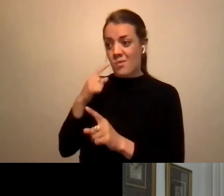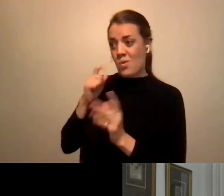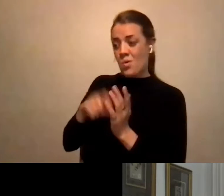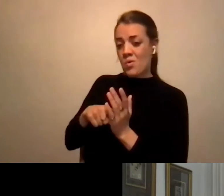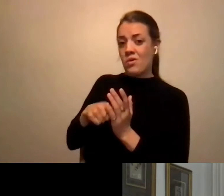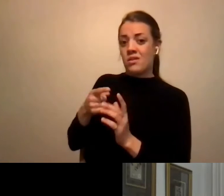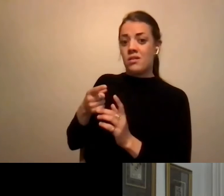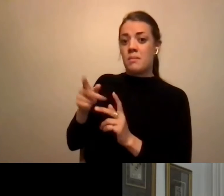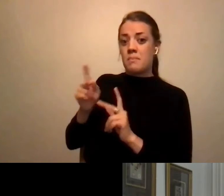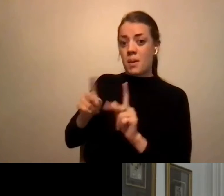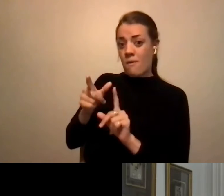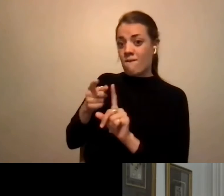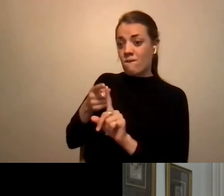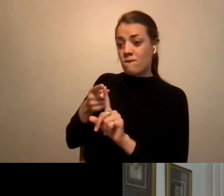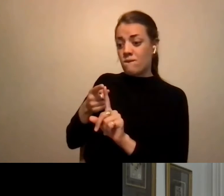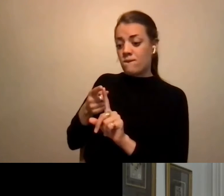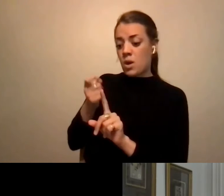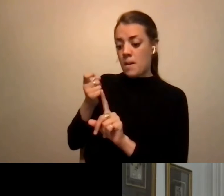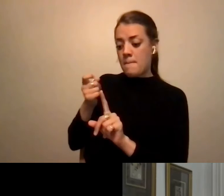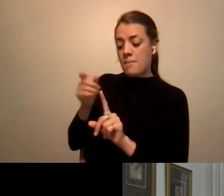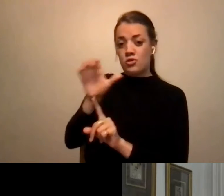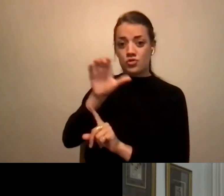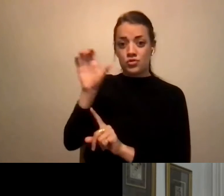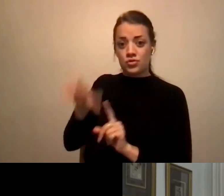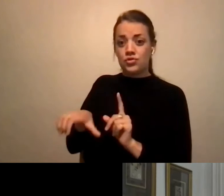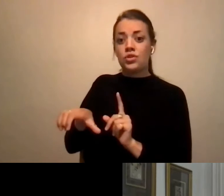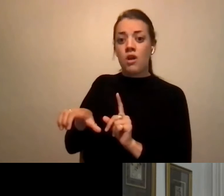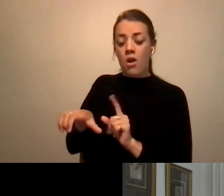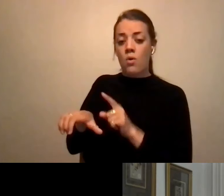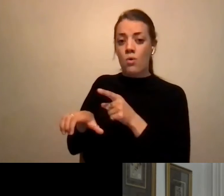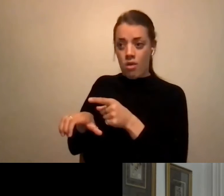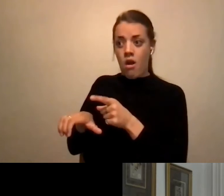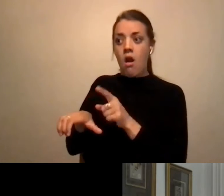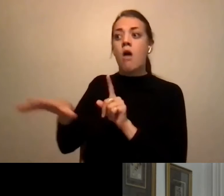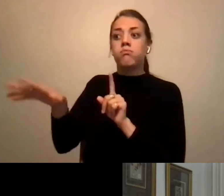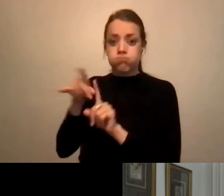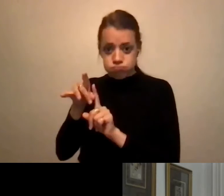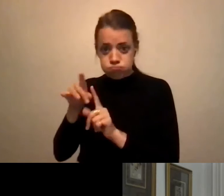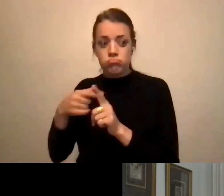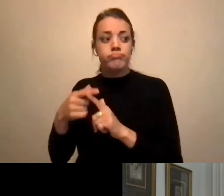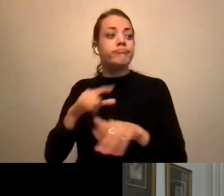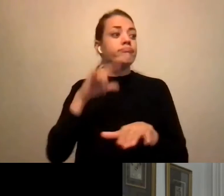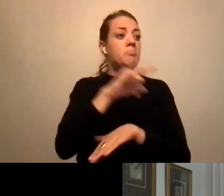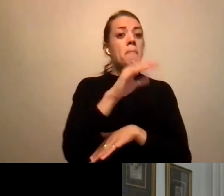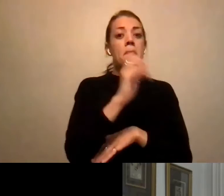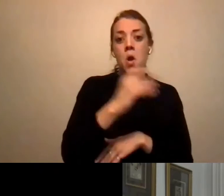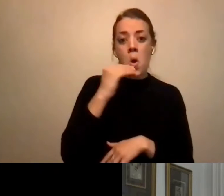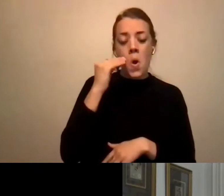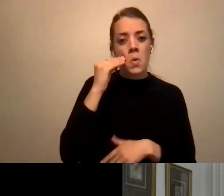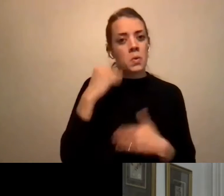came back not so well. So take it away, Ericka.